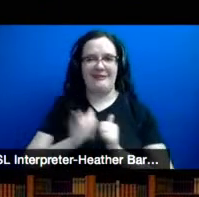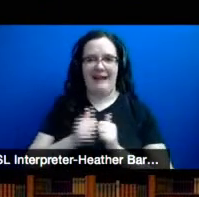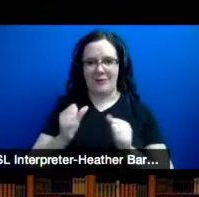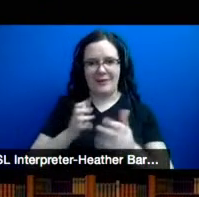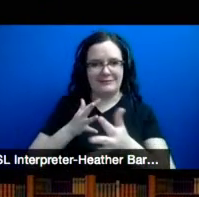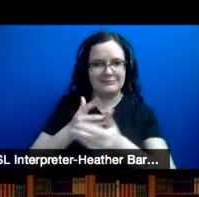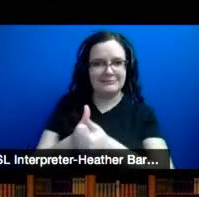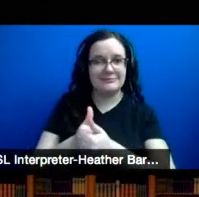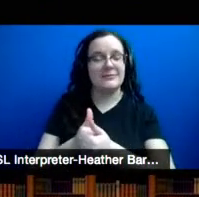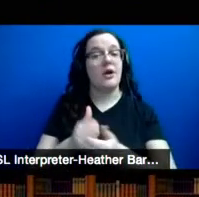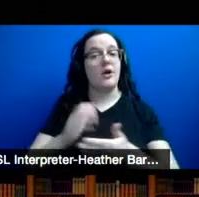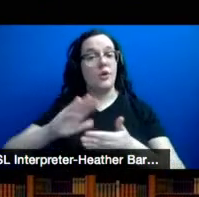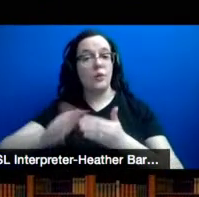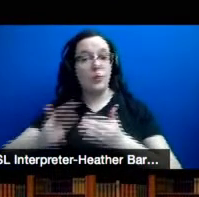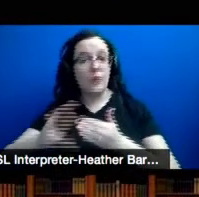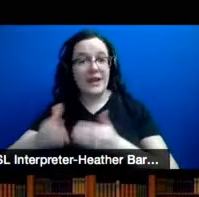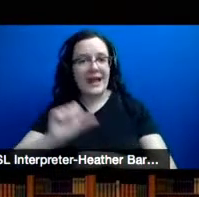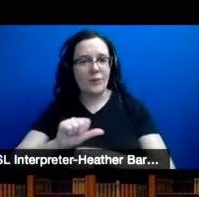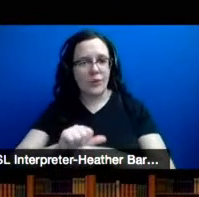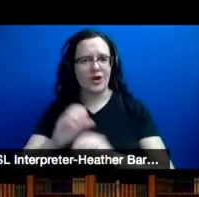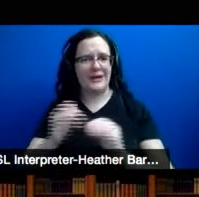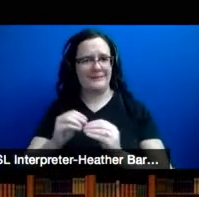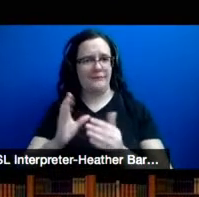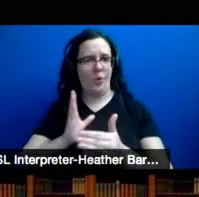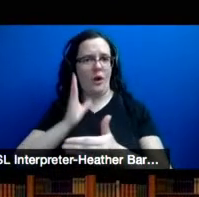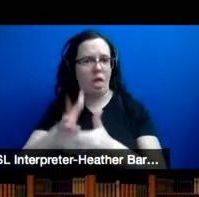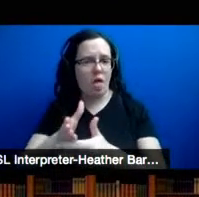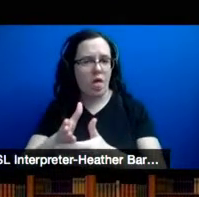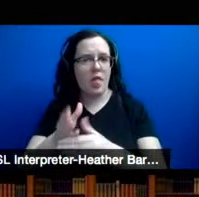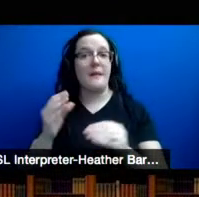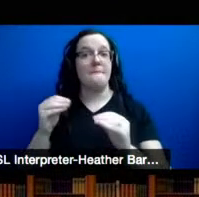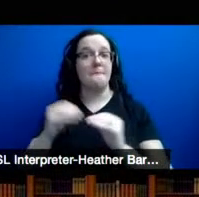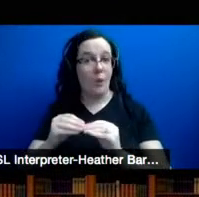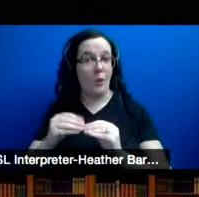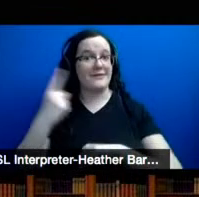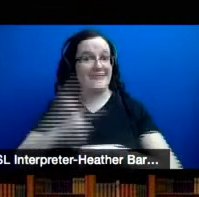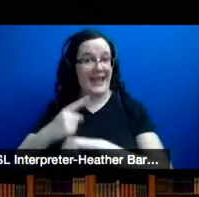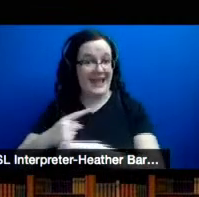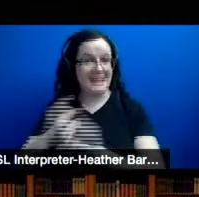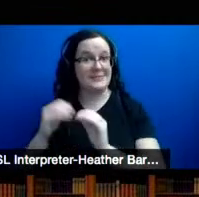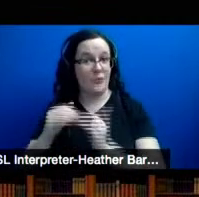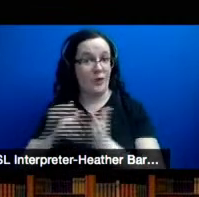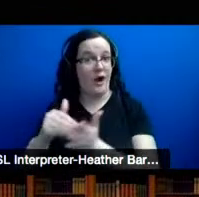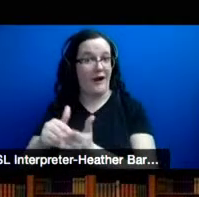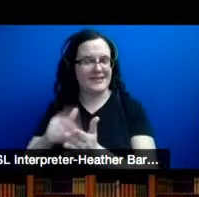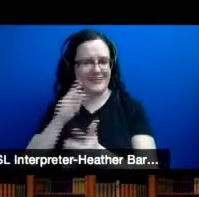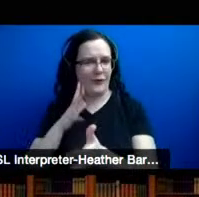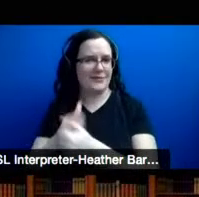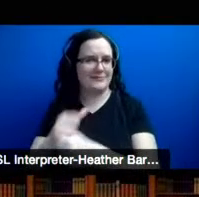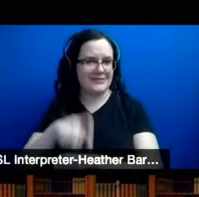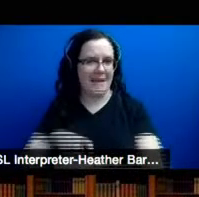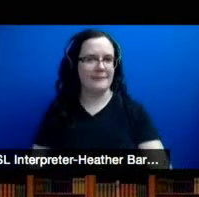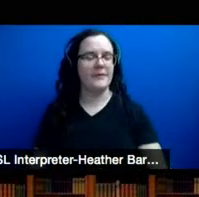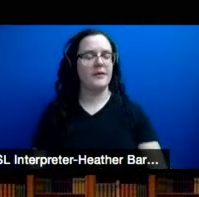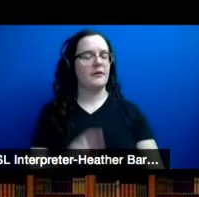and being more disruptive, more days in order to make up that time. Thank you.